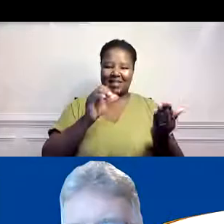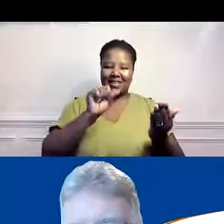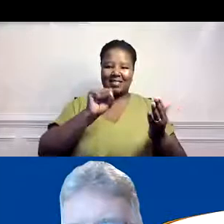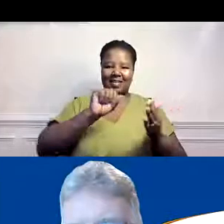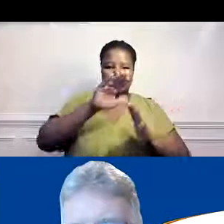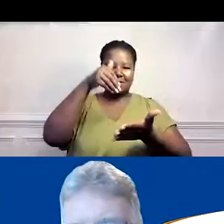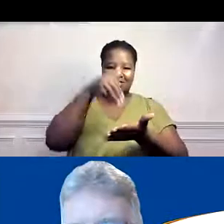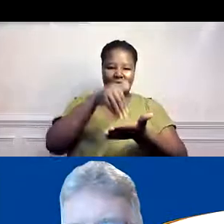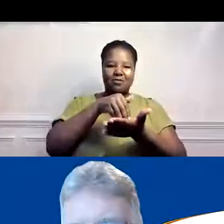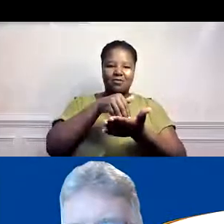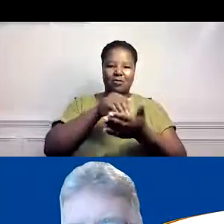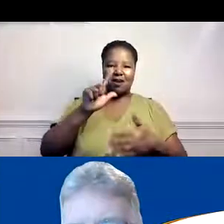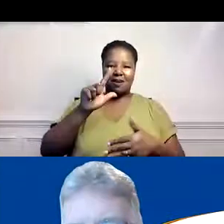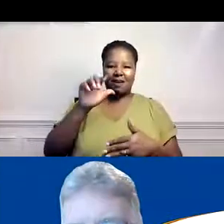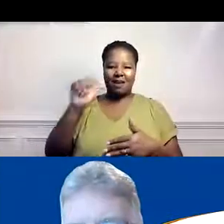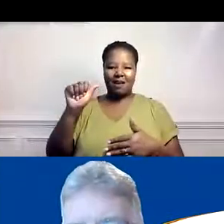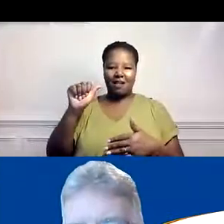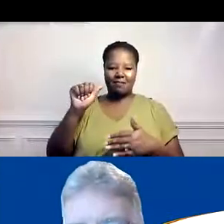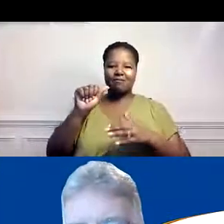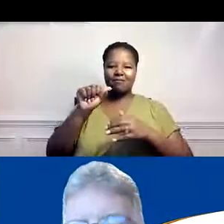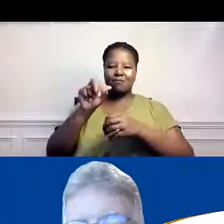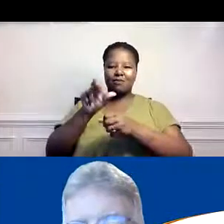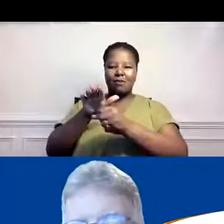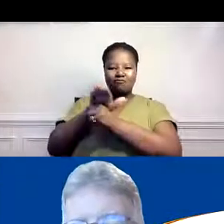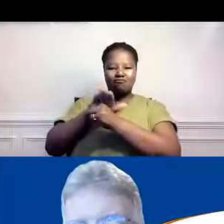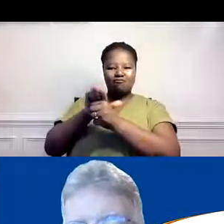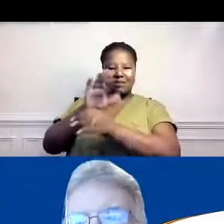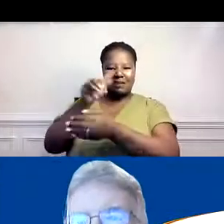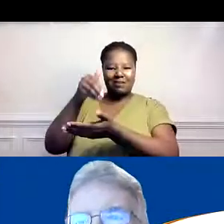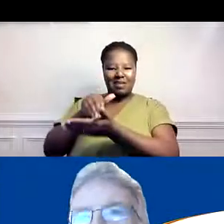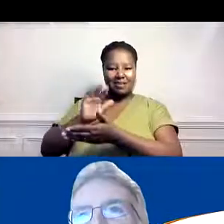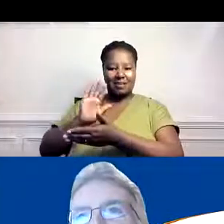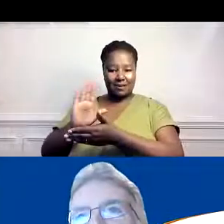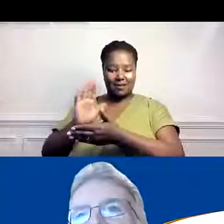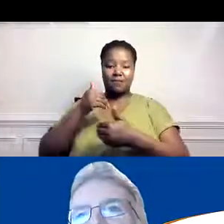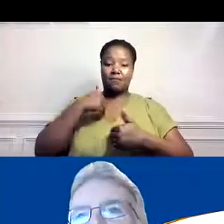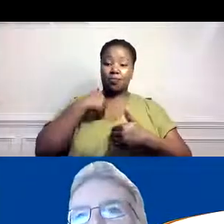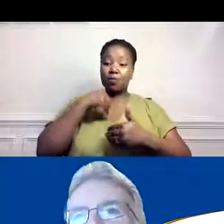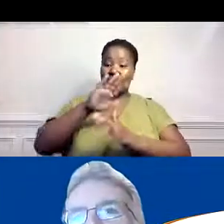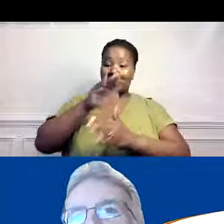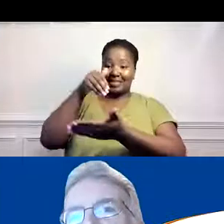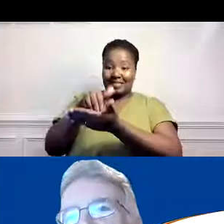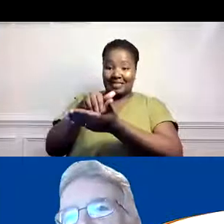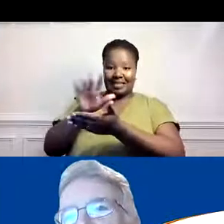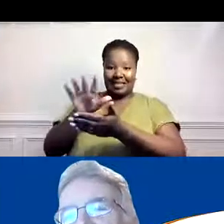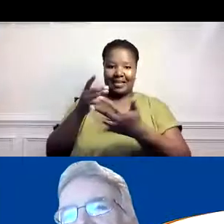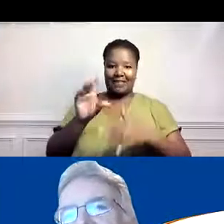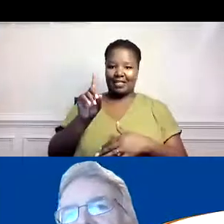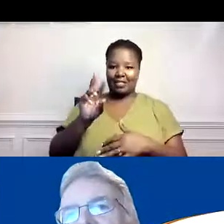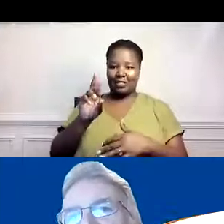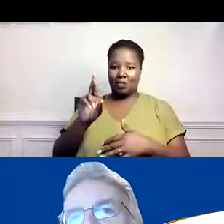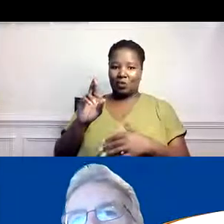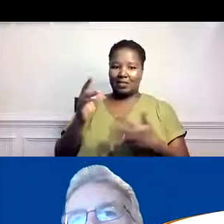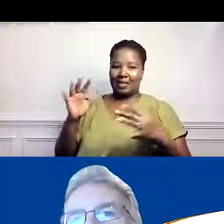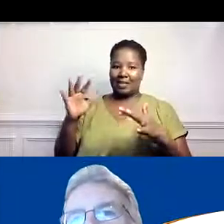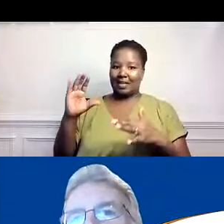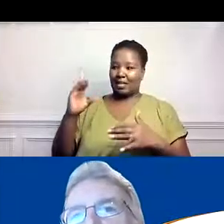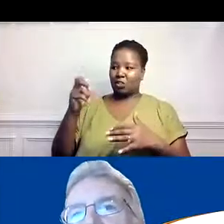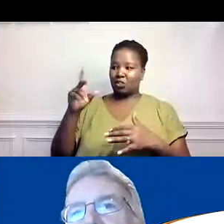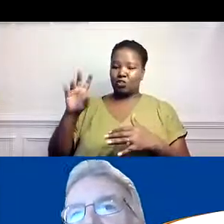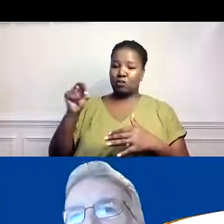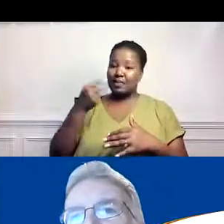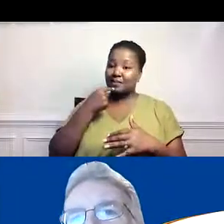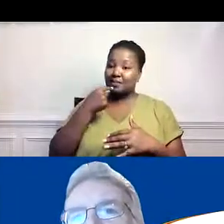Central Los Angeles Regional Center. Our particular center, as Dr. Chapman mentioned, we're part of the